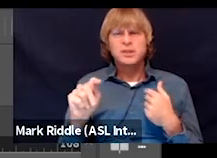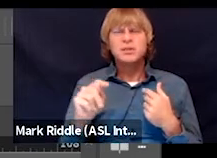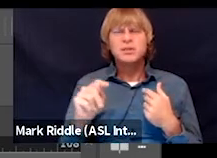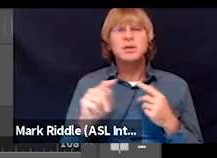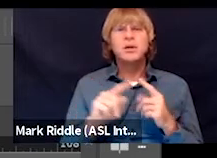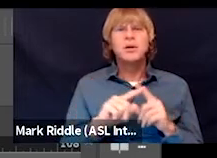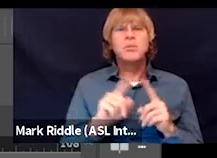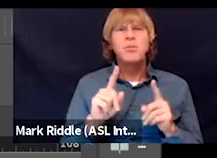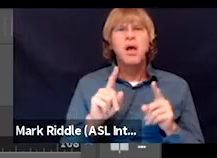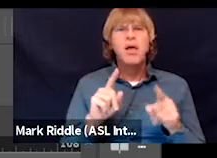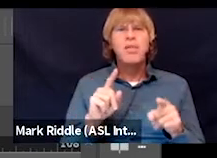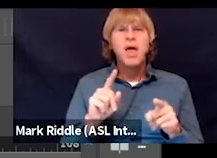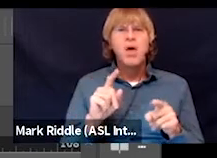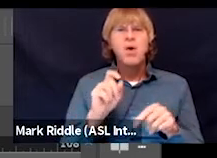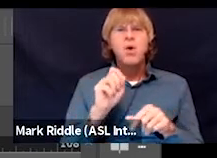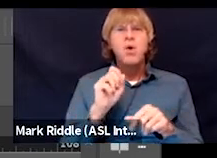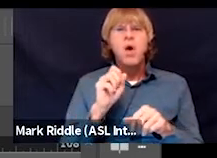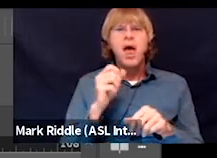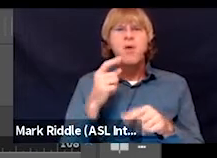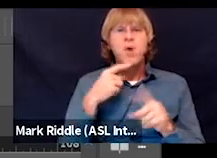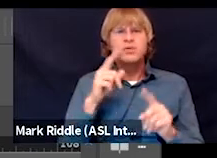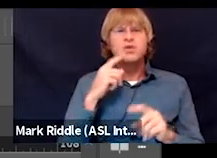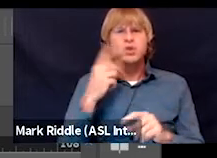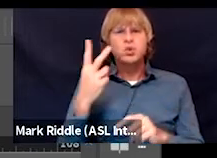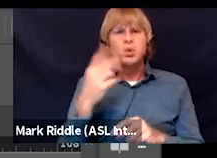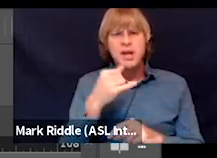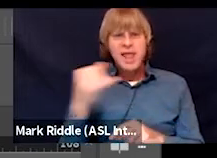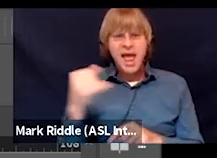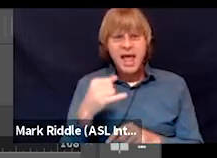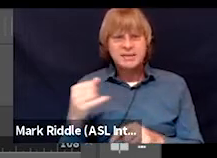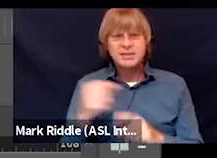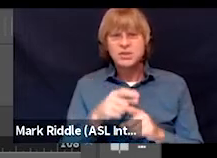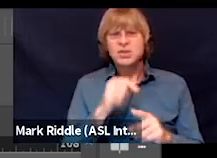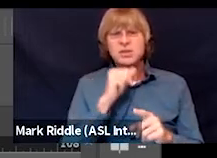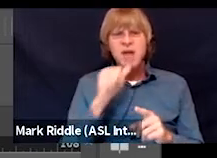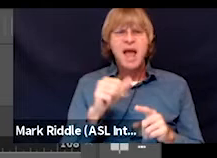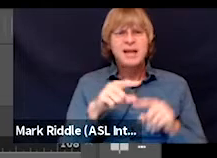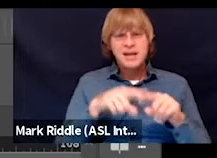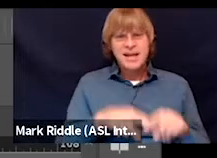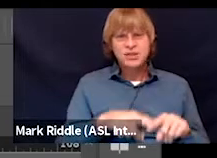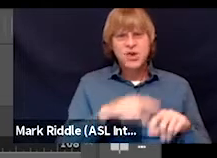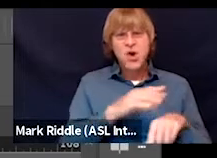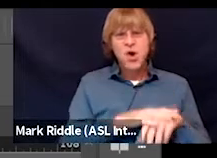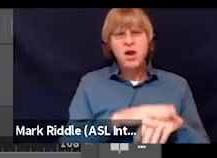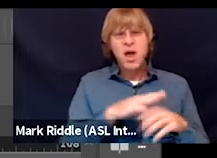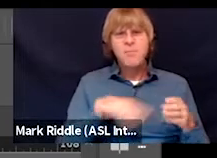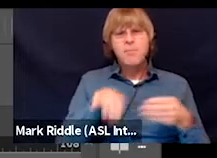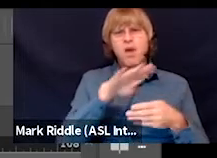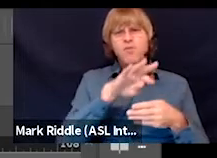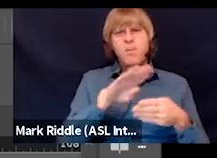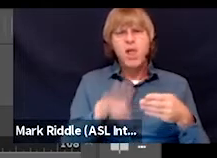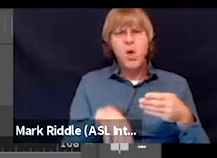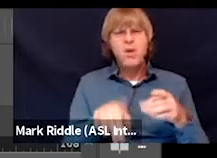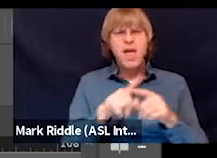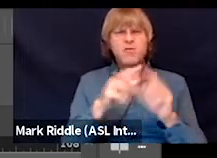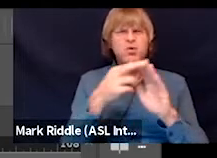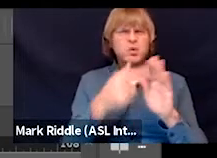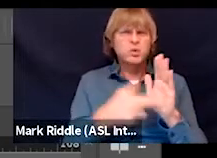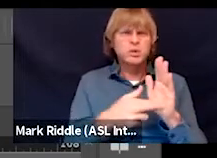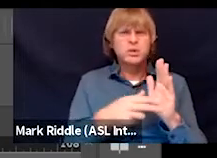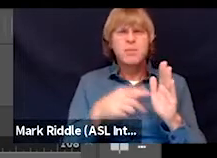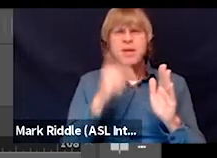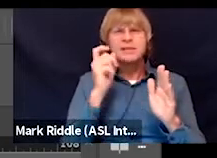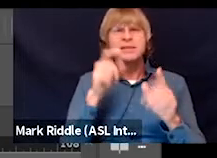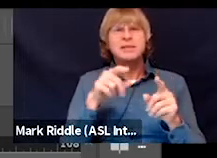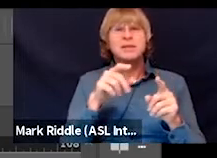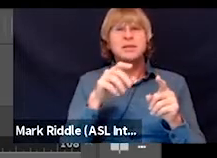but it works for two lines because it's not contingent on above or below like rules are, because